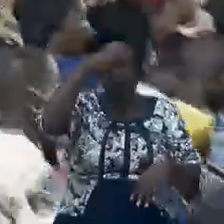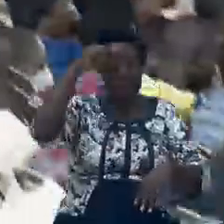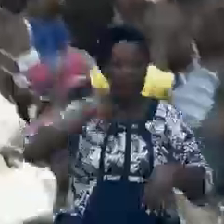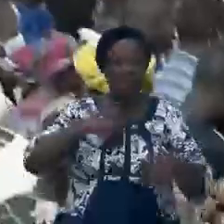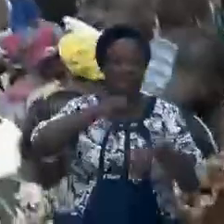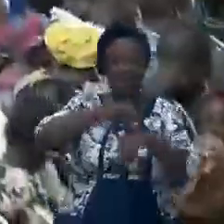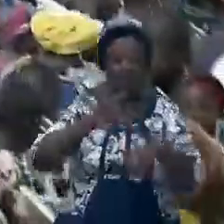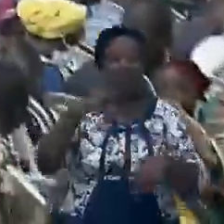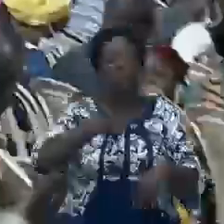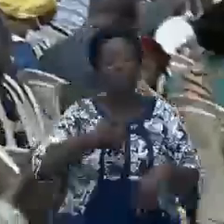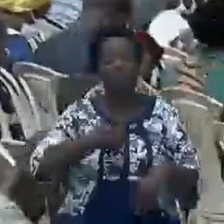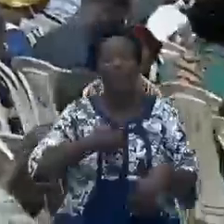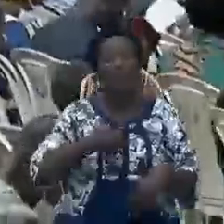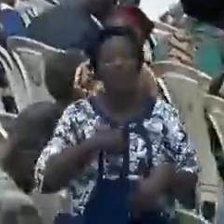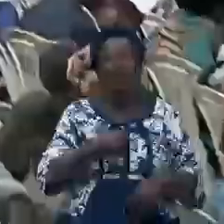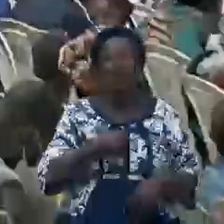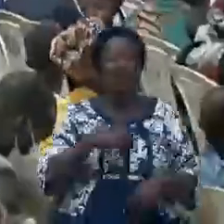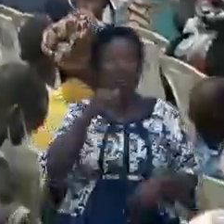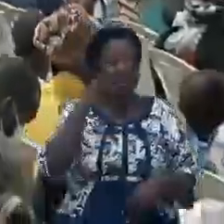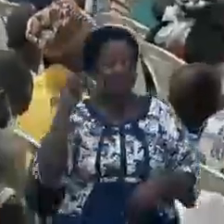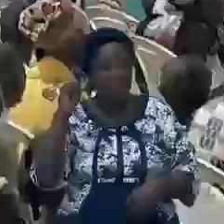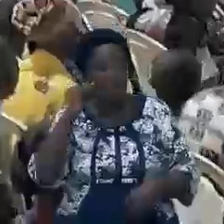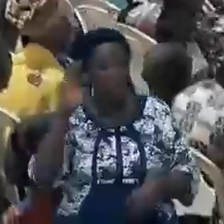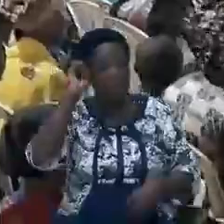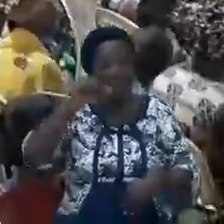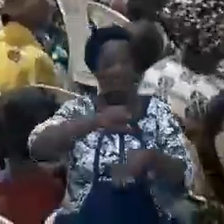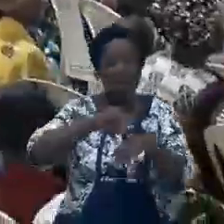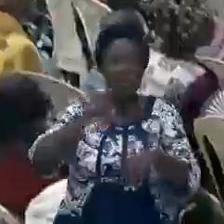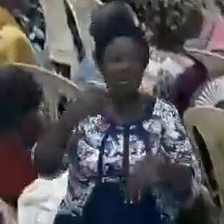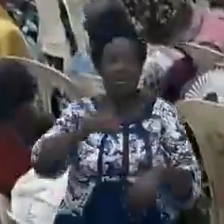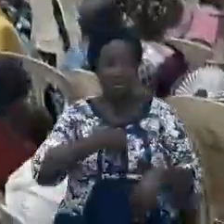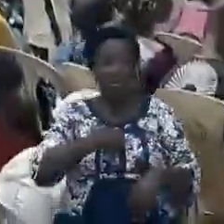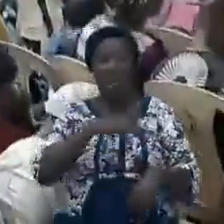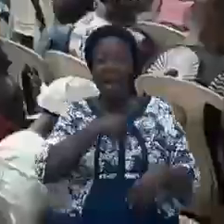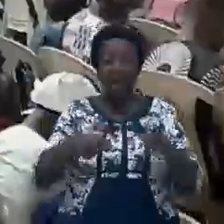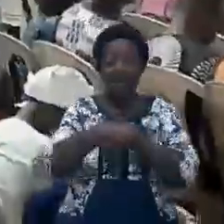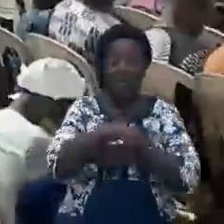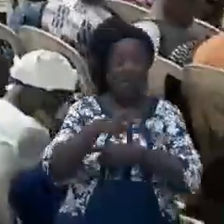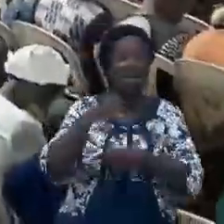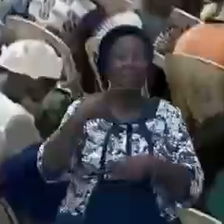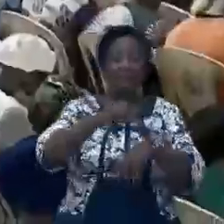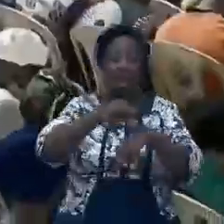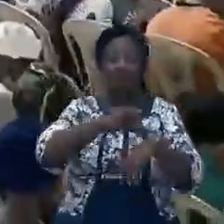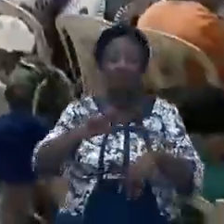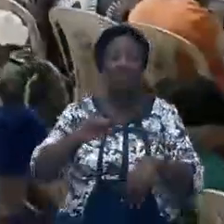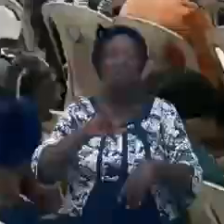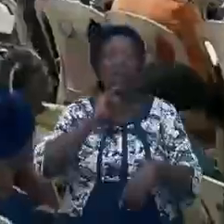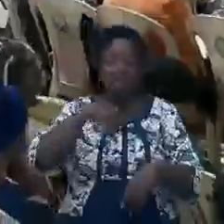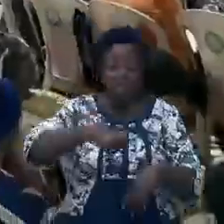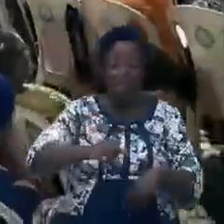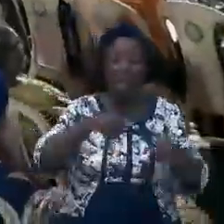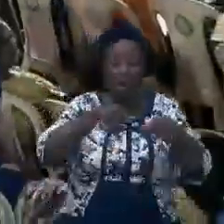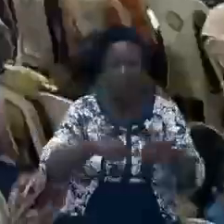is upon me because he has anointed me. He has anointed yesterday, he has anointed me.